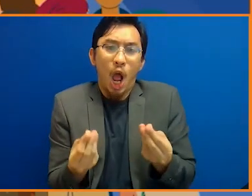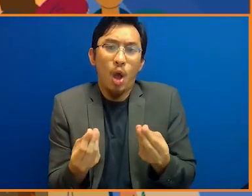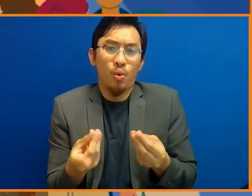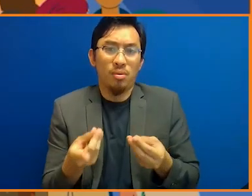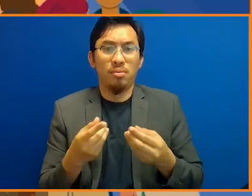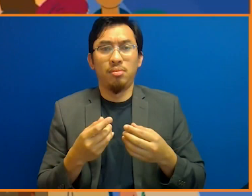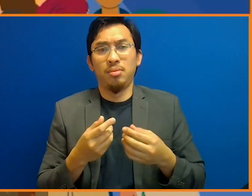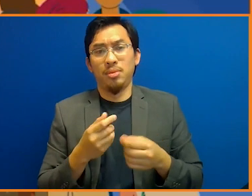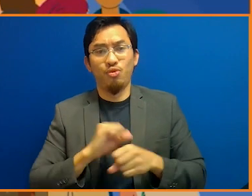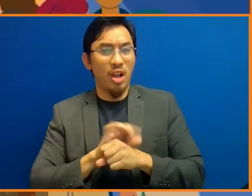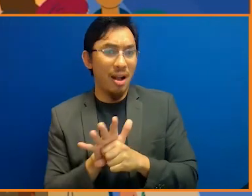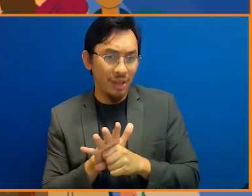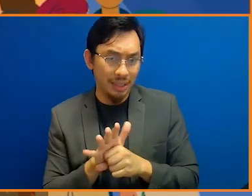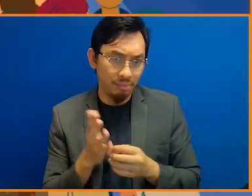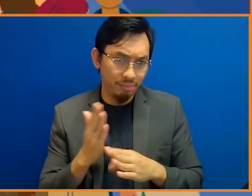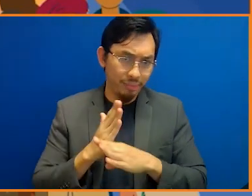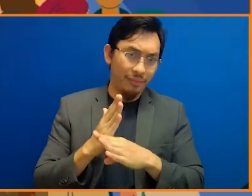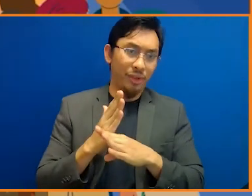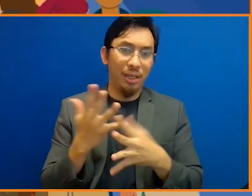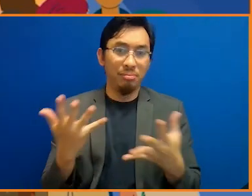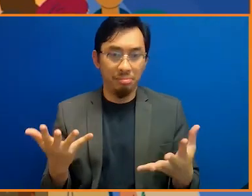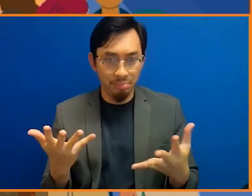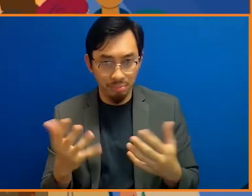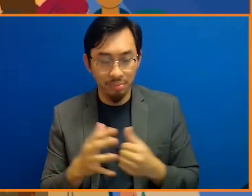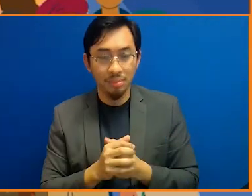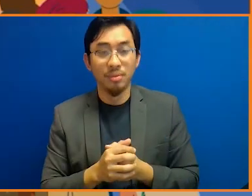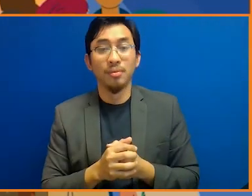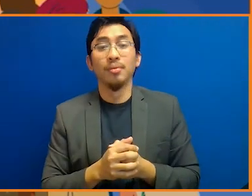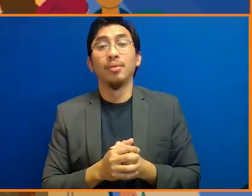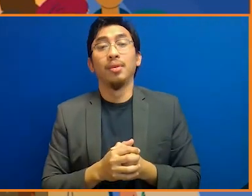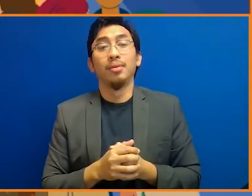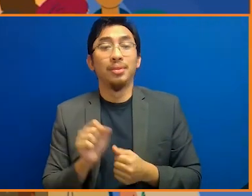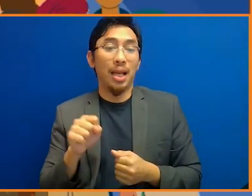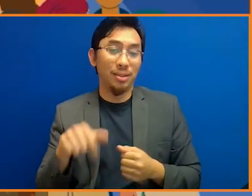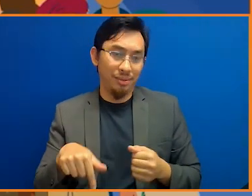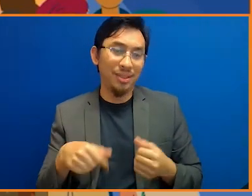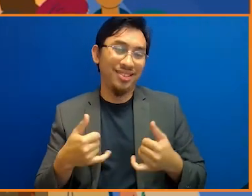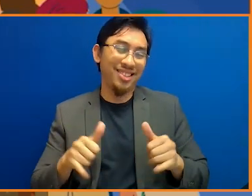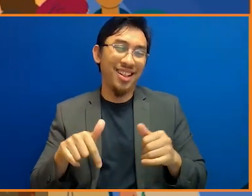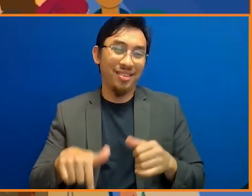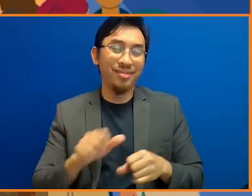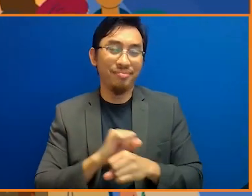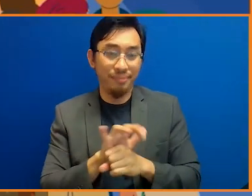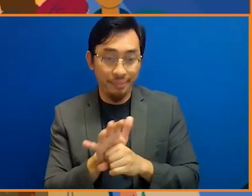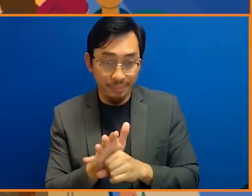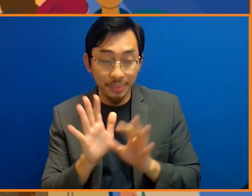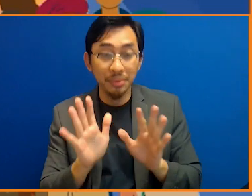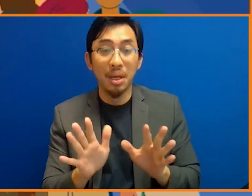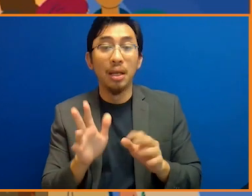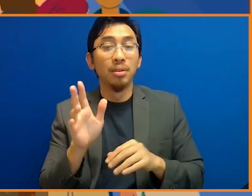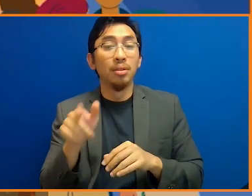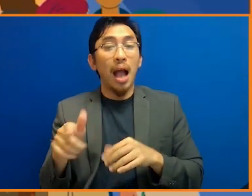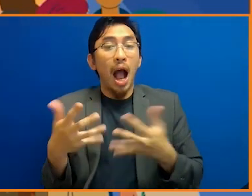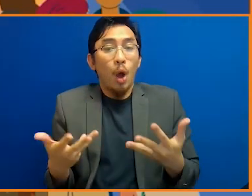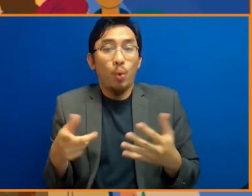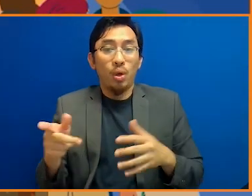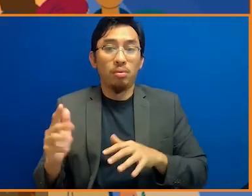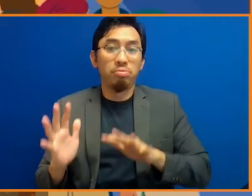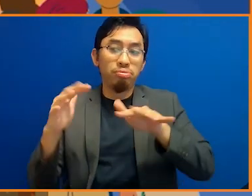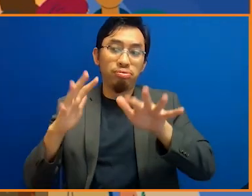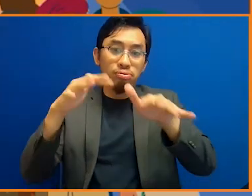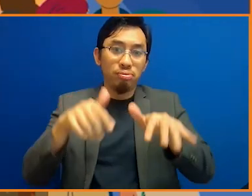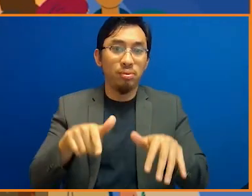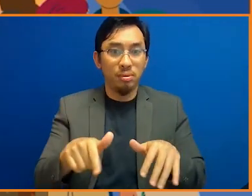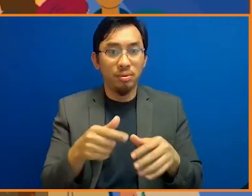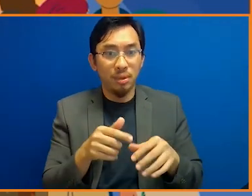the guideline for COVID as well. So yeah, that's still we're still under the pandemic, but the